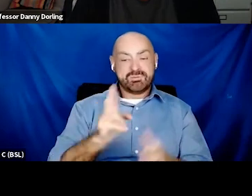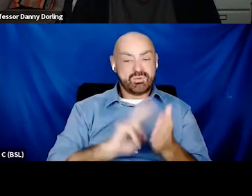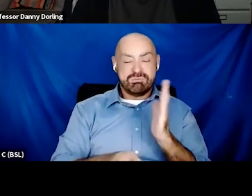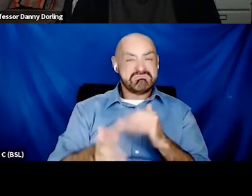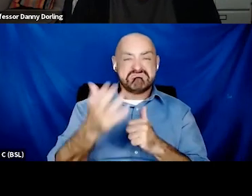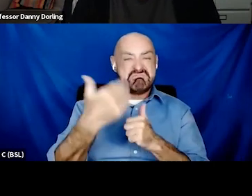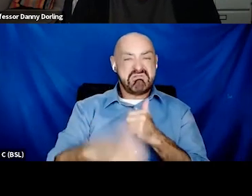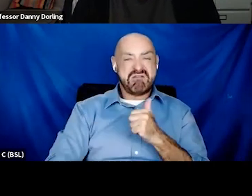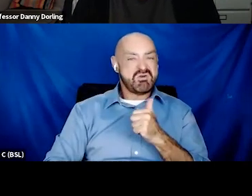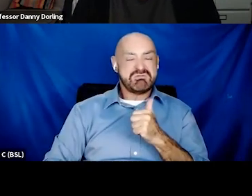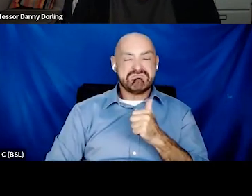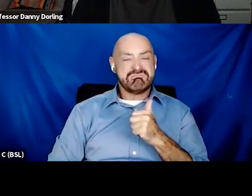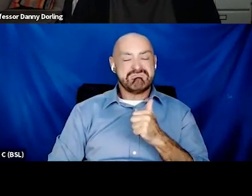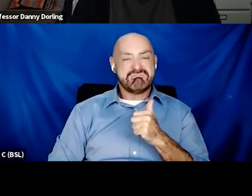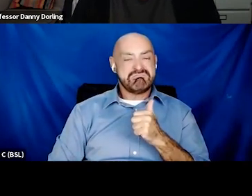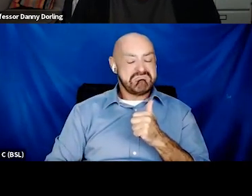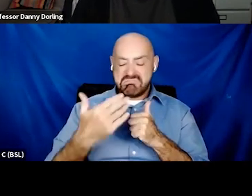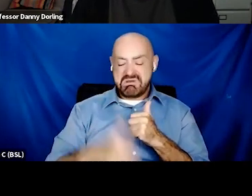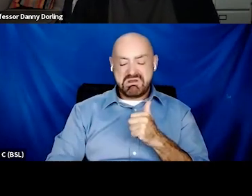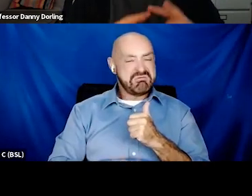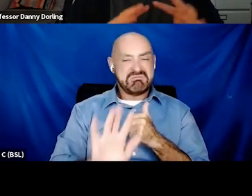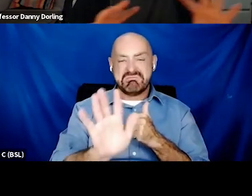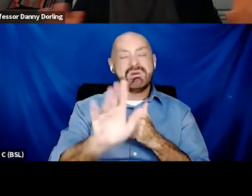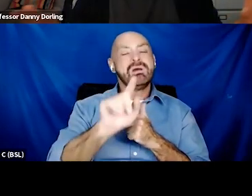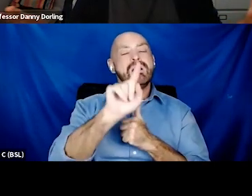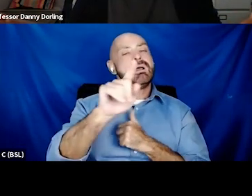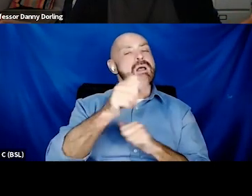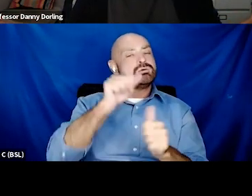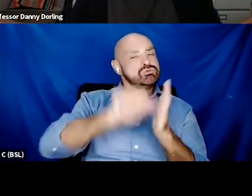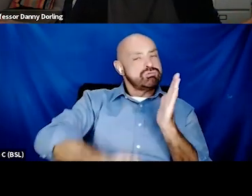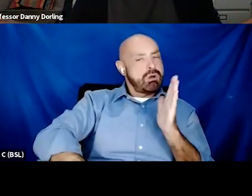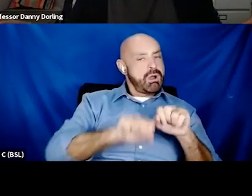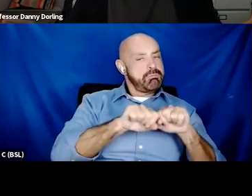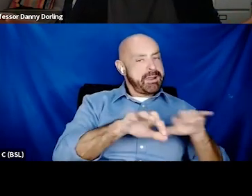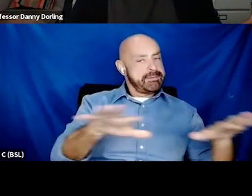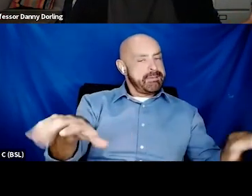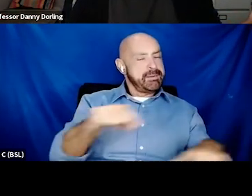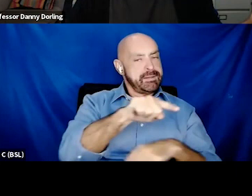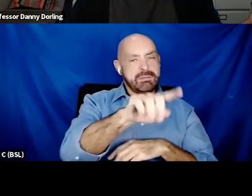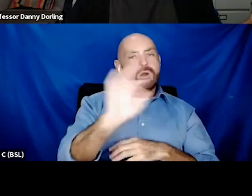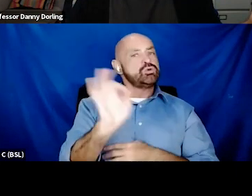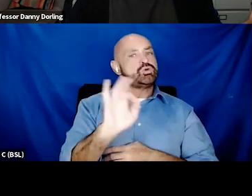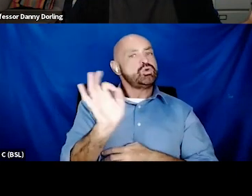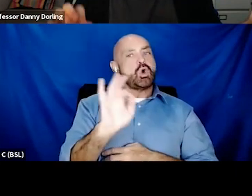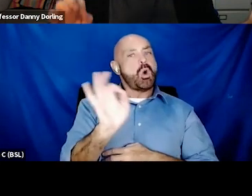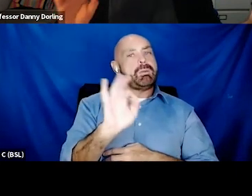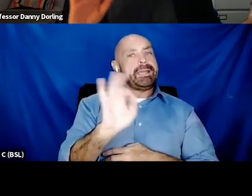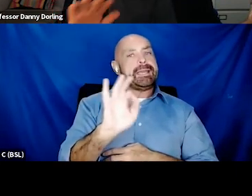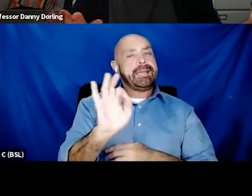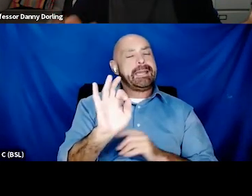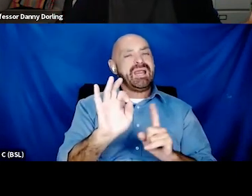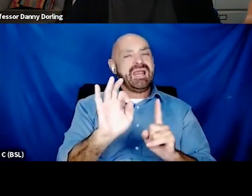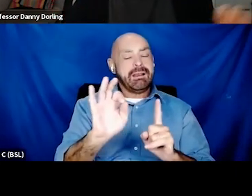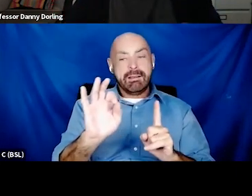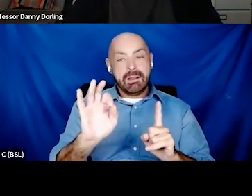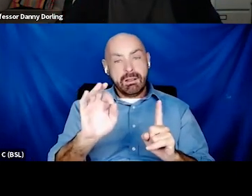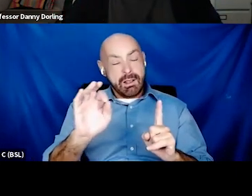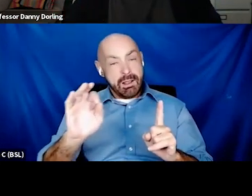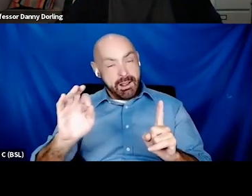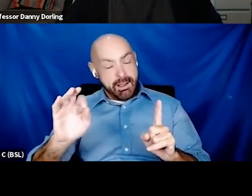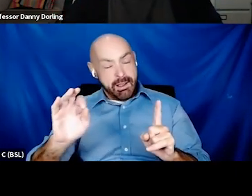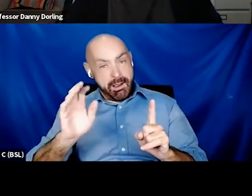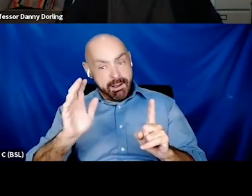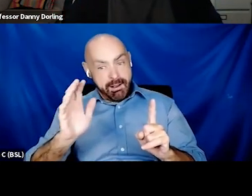perhaps unsurprisingly, at the beginning of the pandemic, almost nobody said that life will never return to normal. This is the red line on the